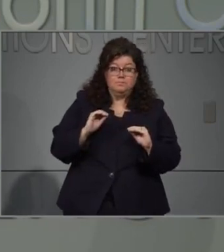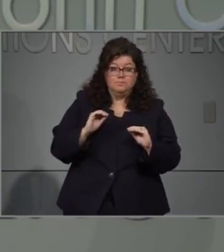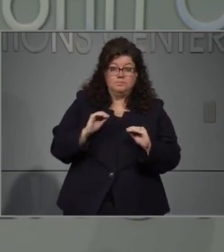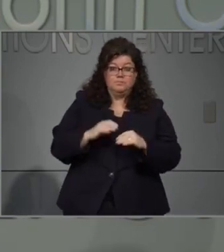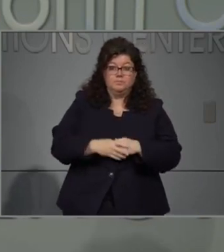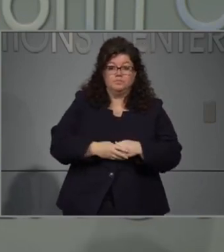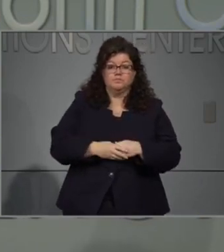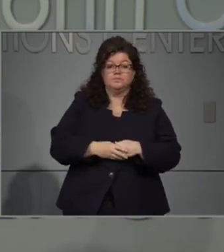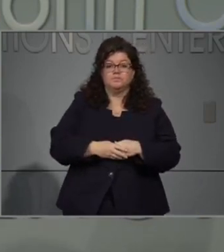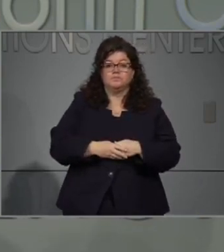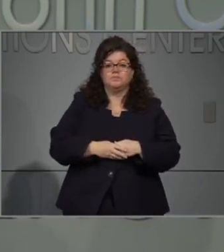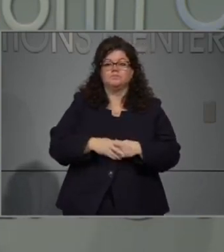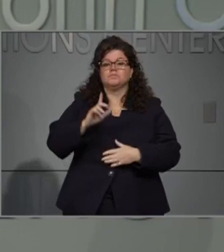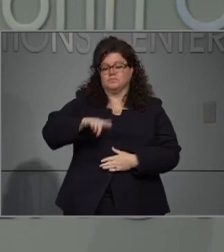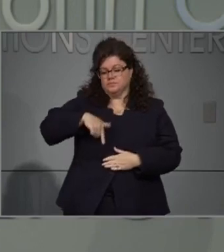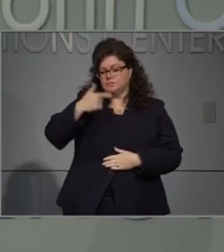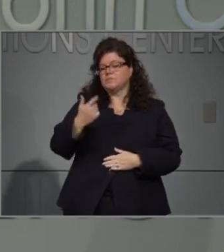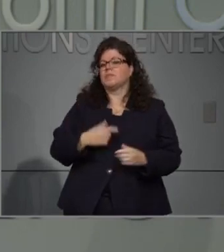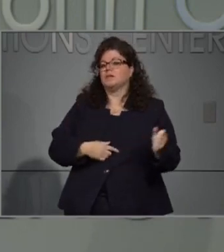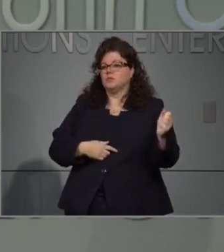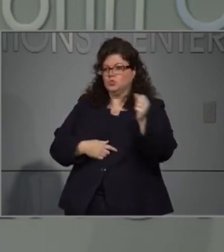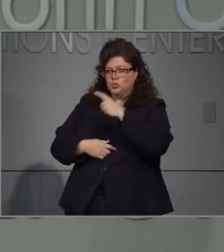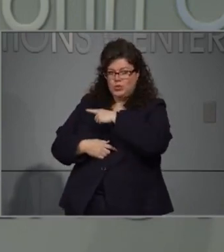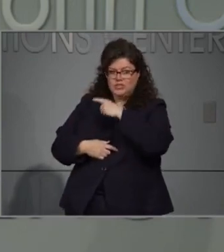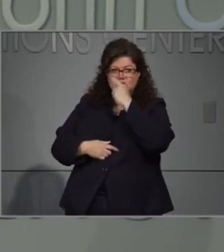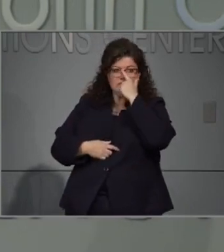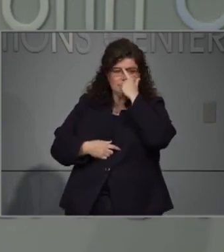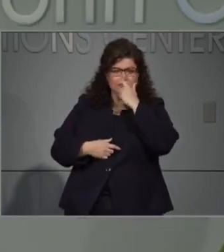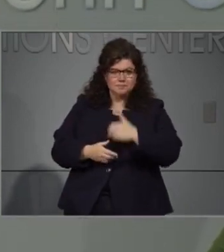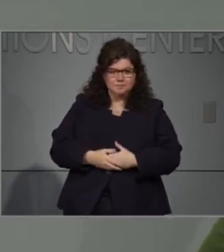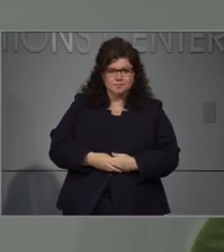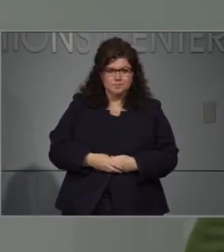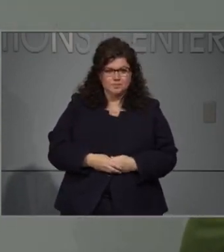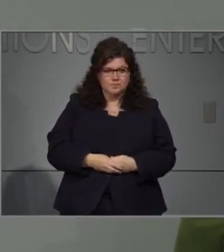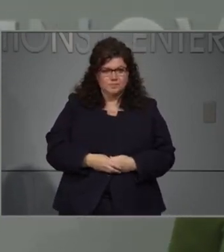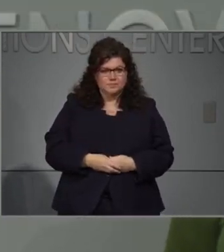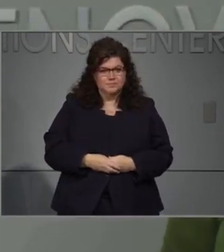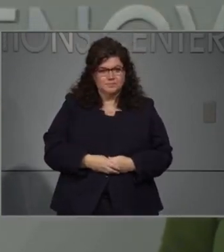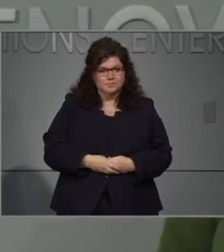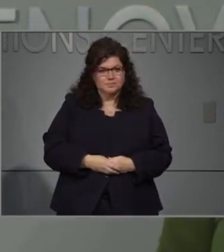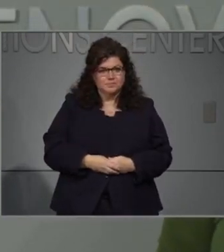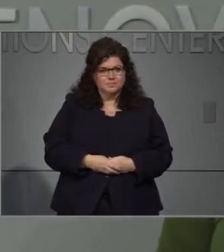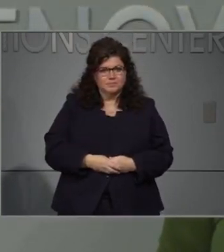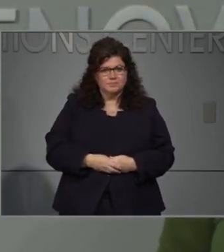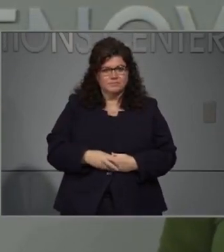Our next question is from Victoria Villabasas with Enlace Latino MC.